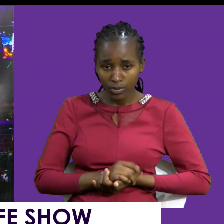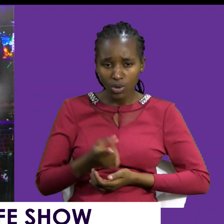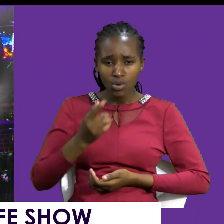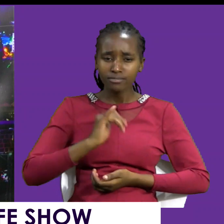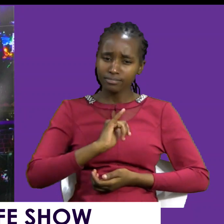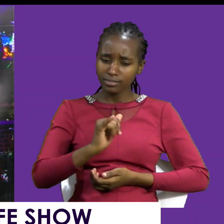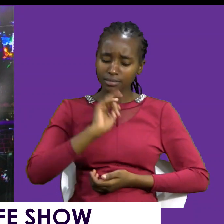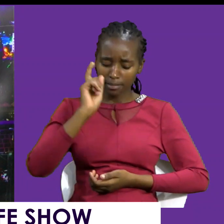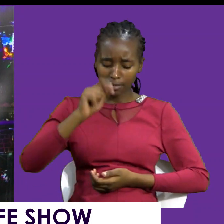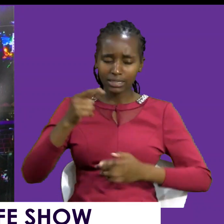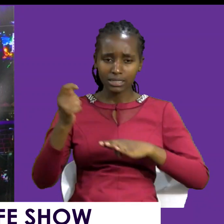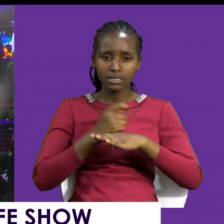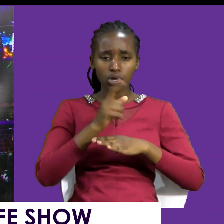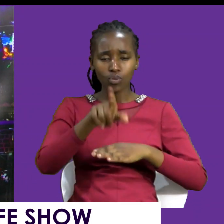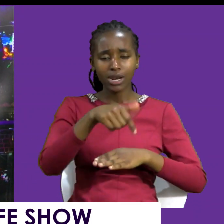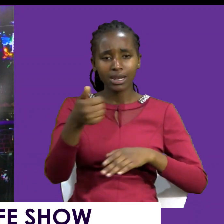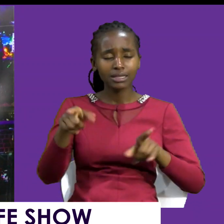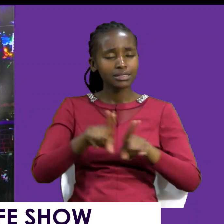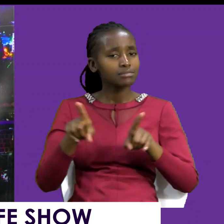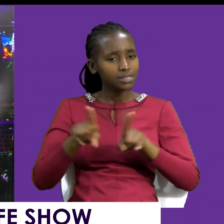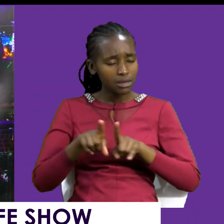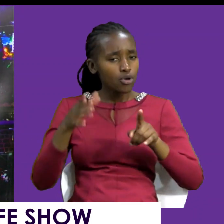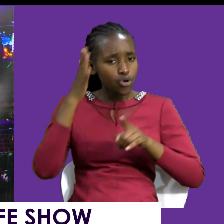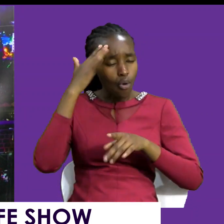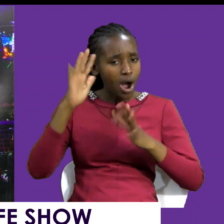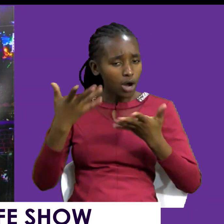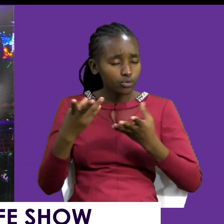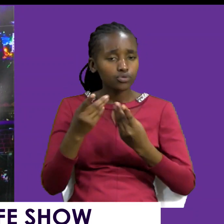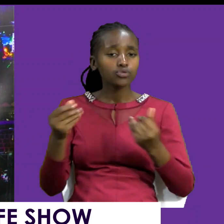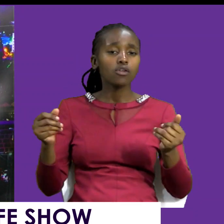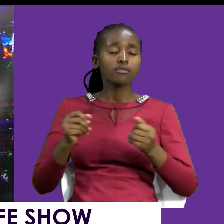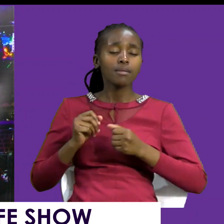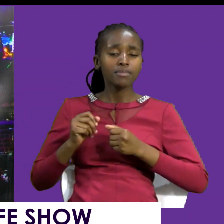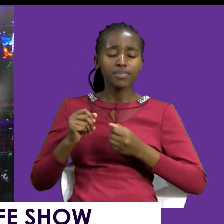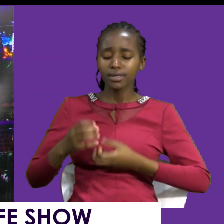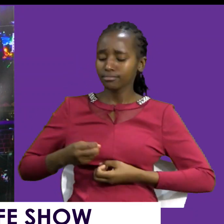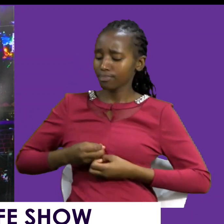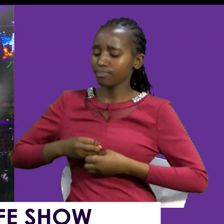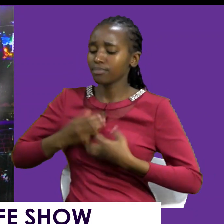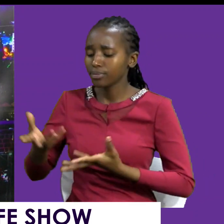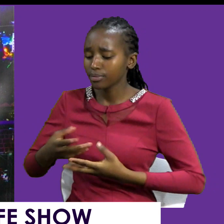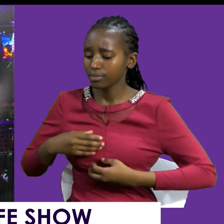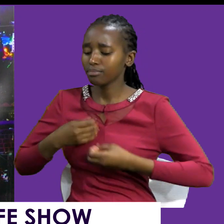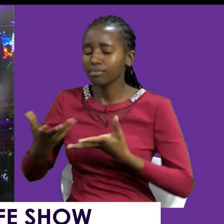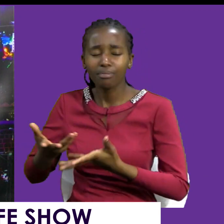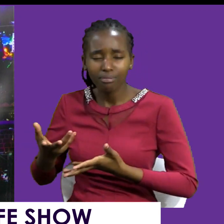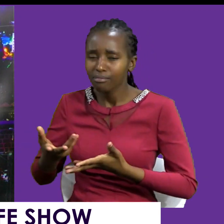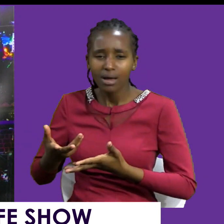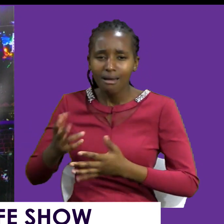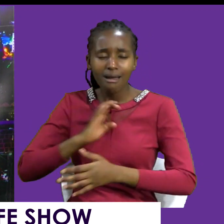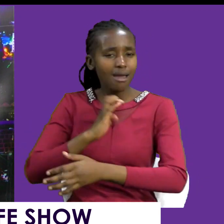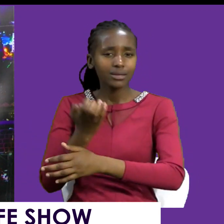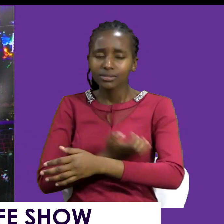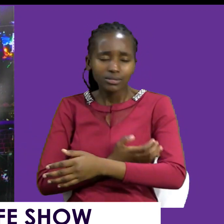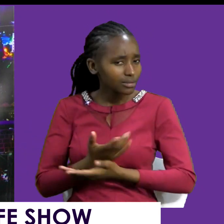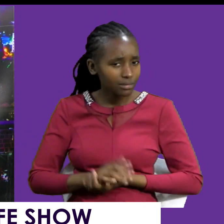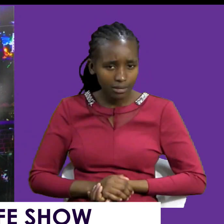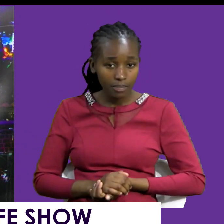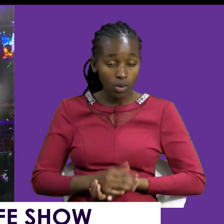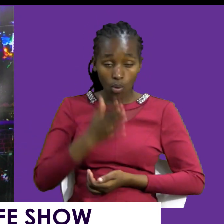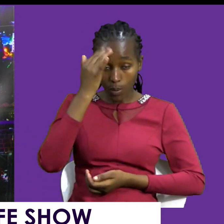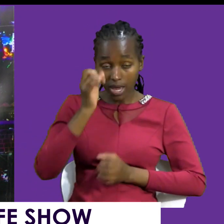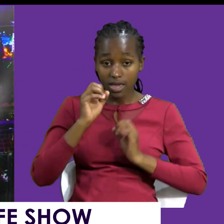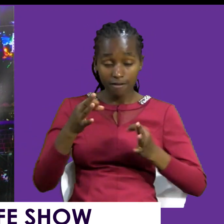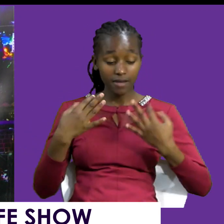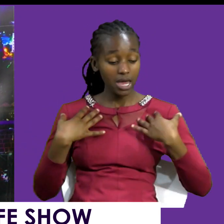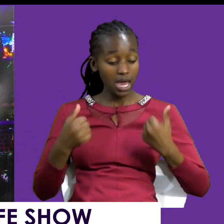our relationships how to deal with projections, how to help each other, because healthy relationships, will have to go